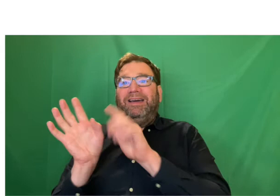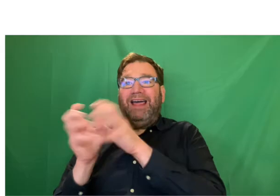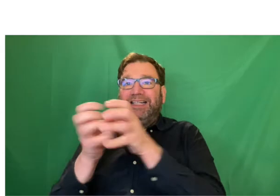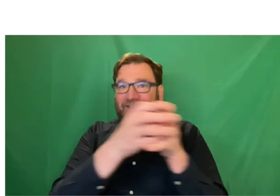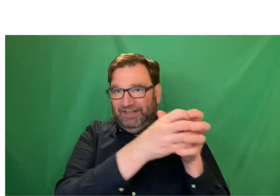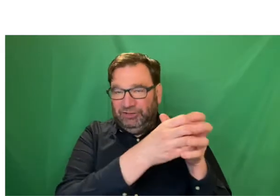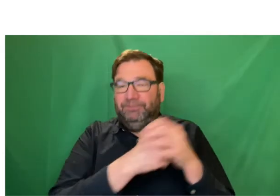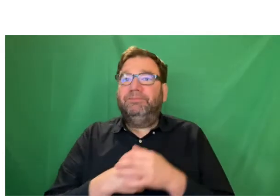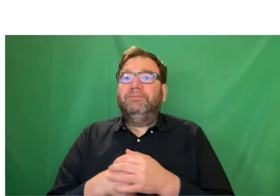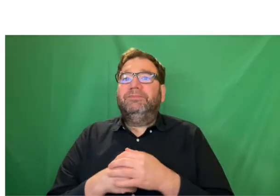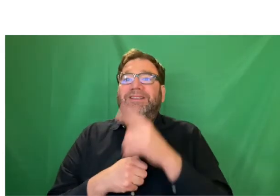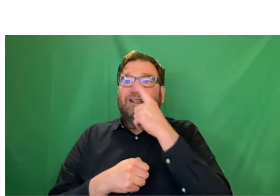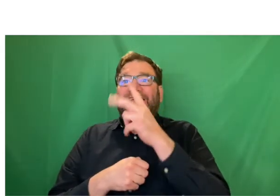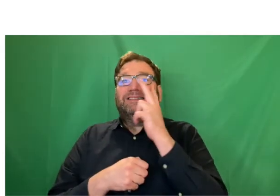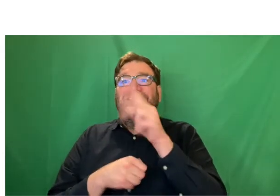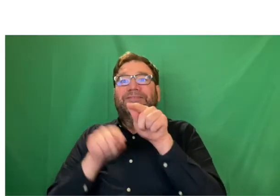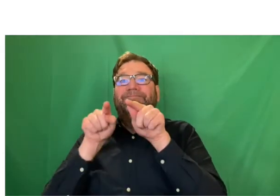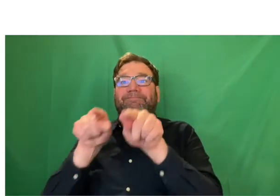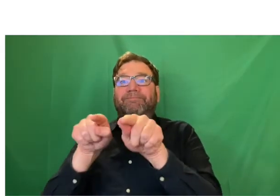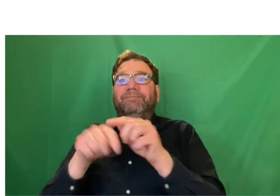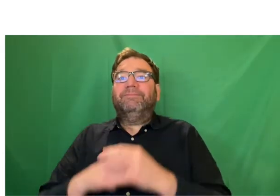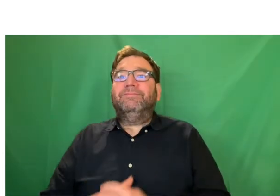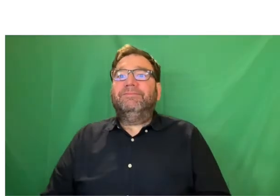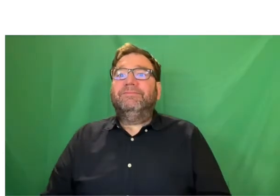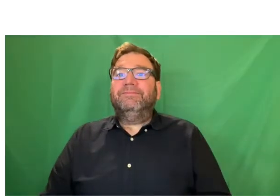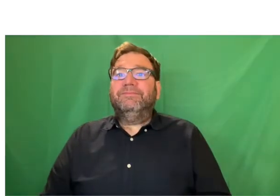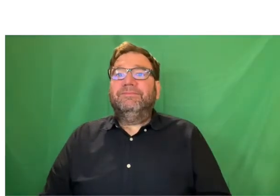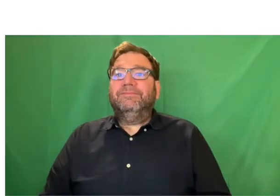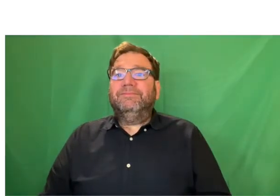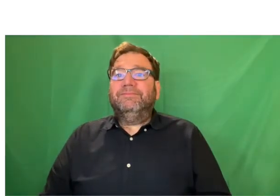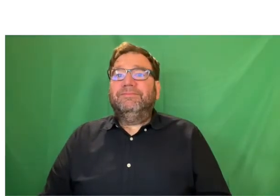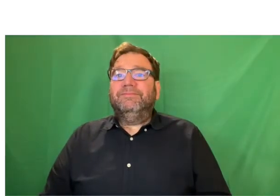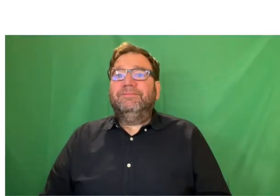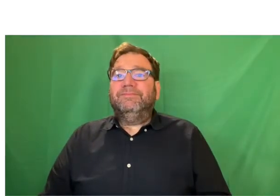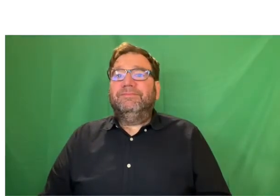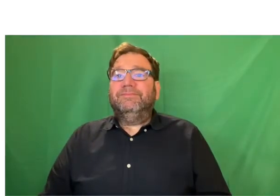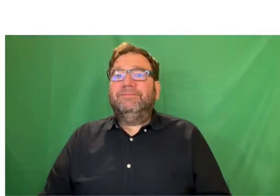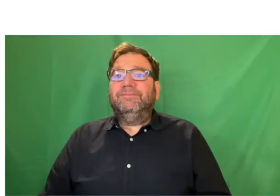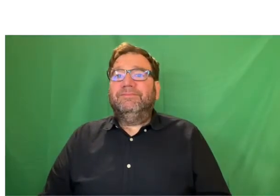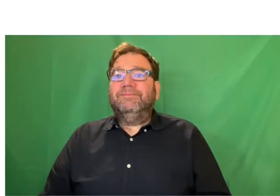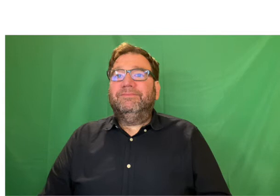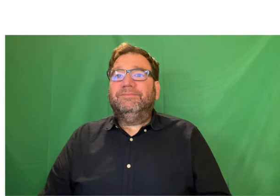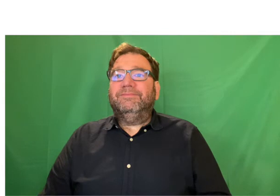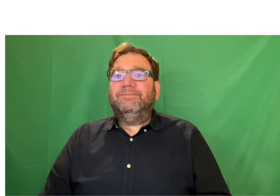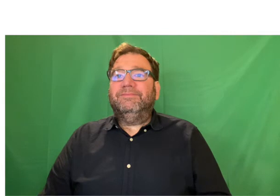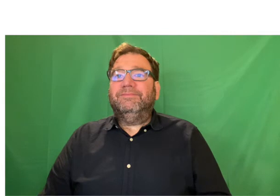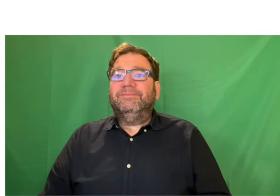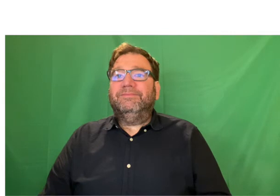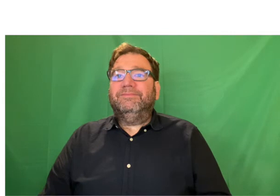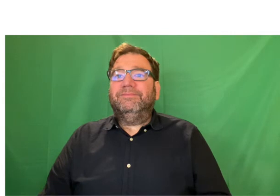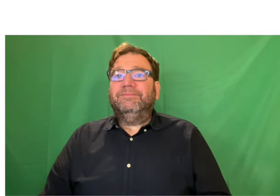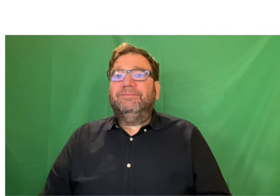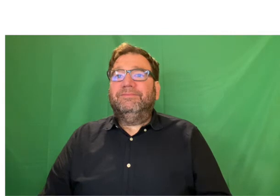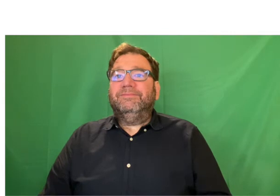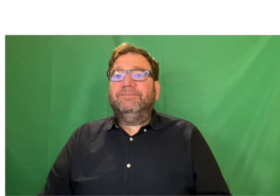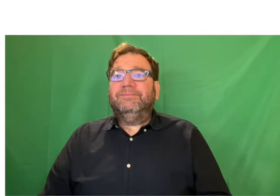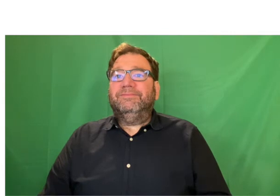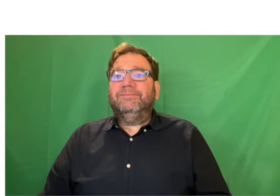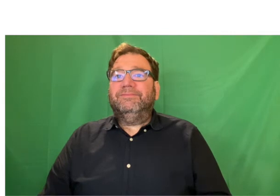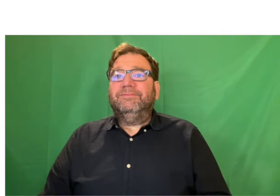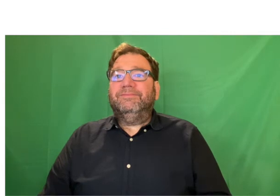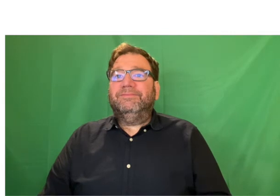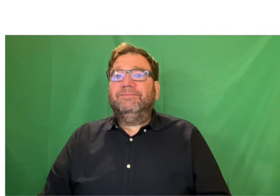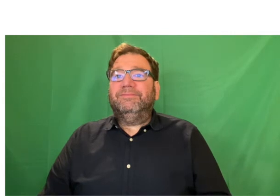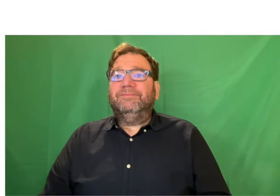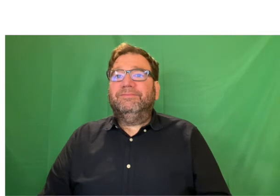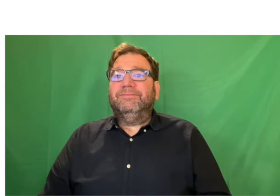frame-level binary classification. We follow the work of Farha et al. For the training process. We now want to